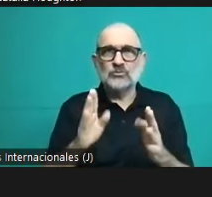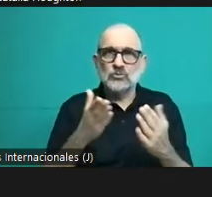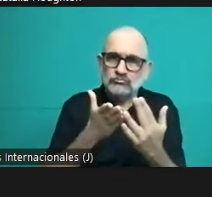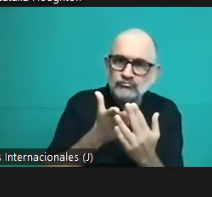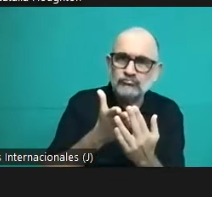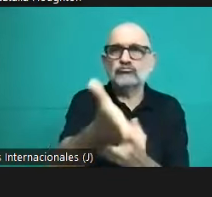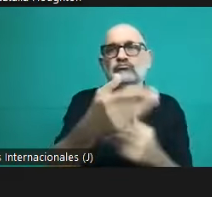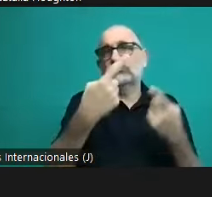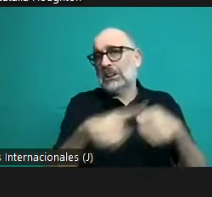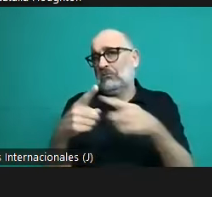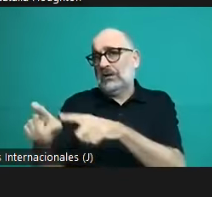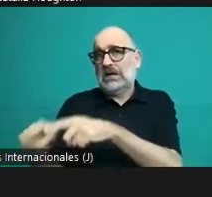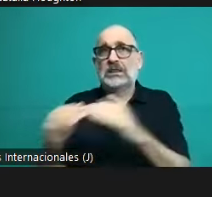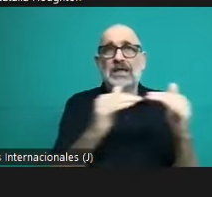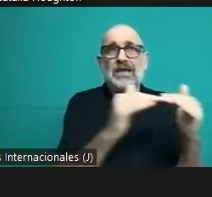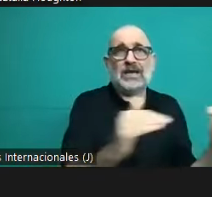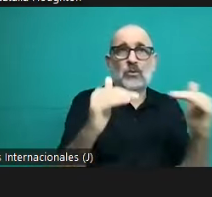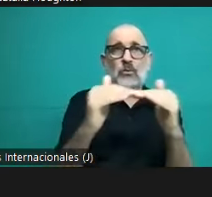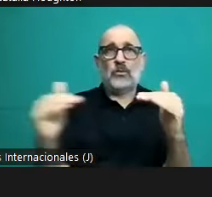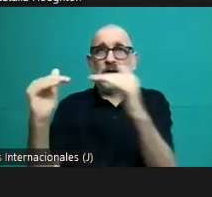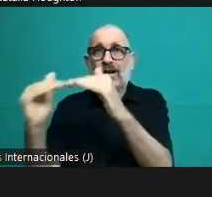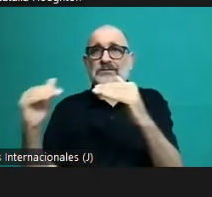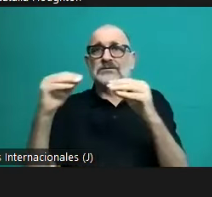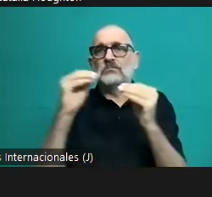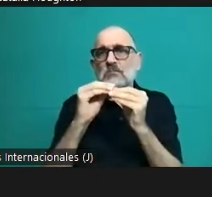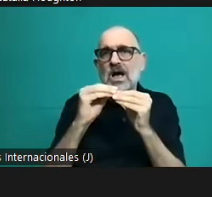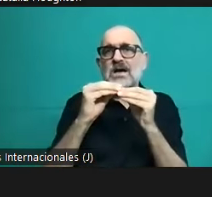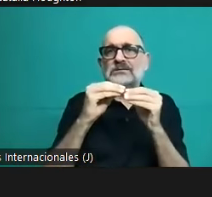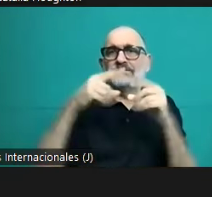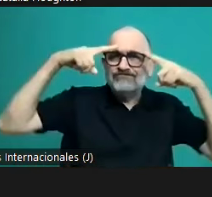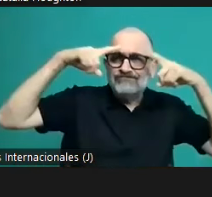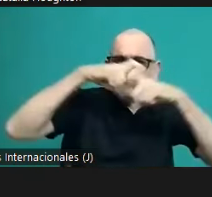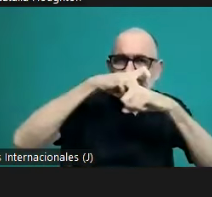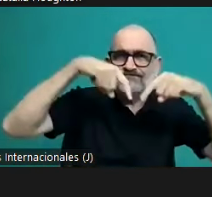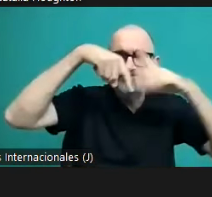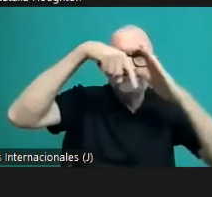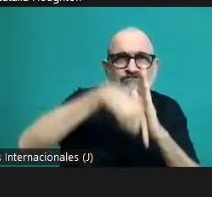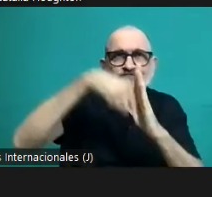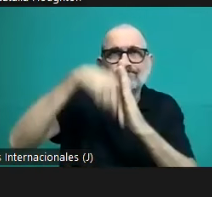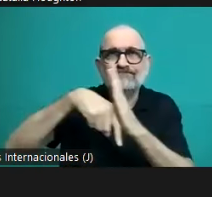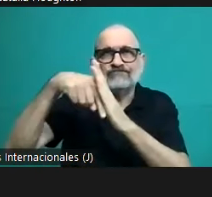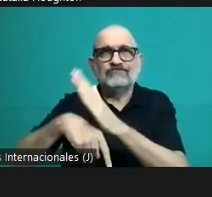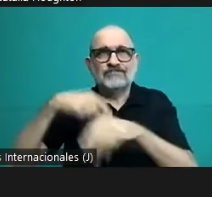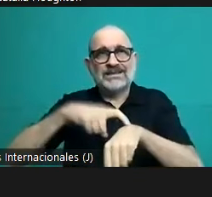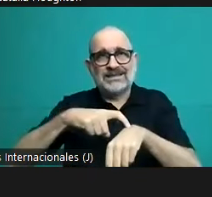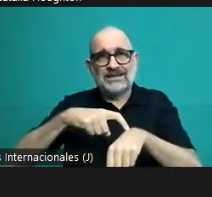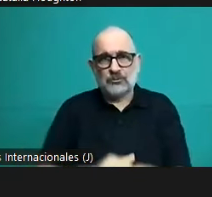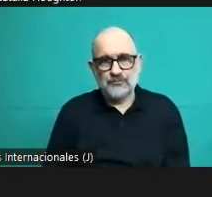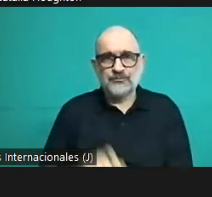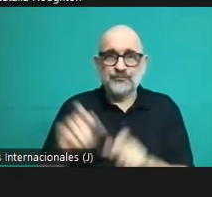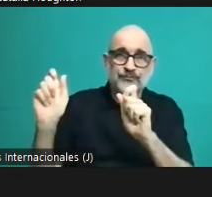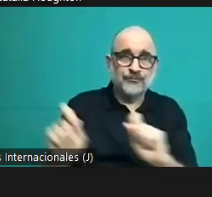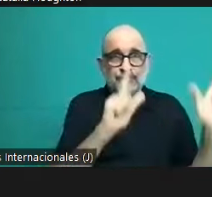the continuity of these services throughout time and different problems. And